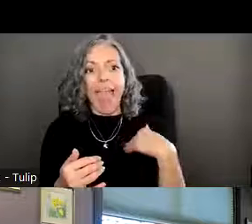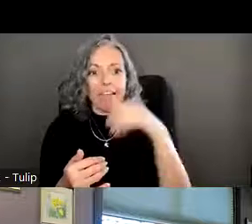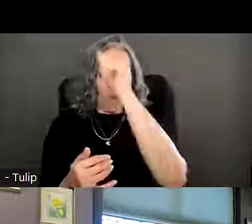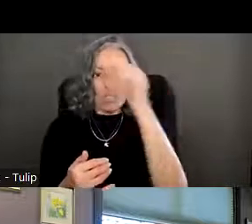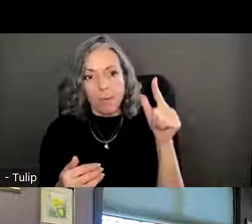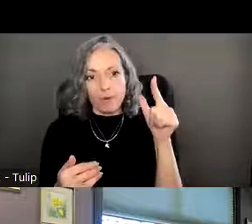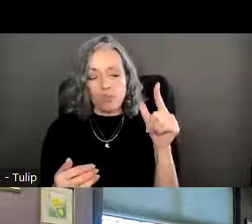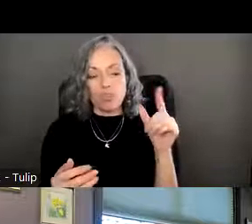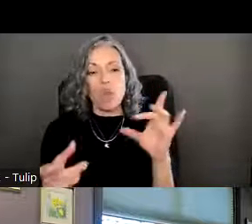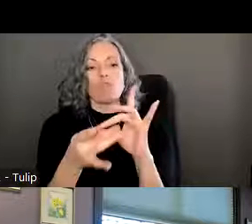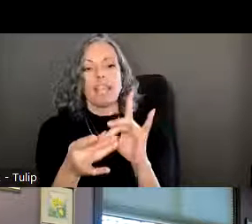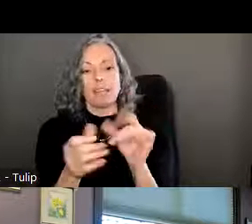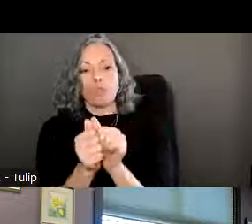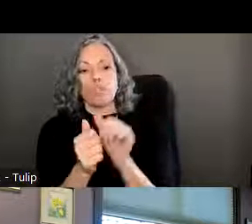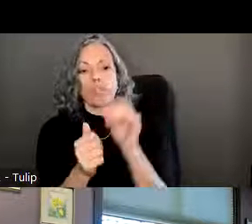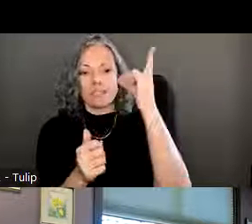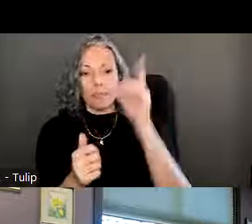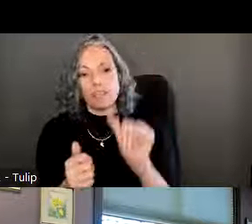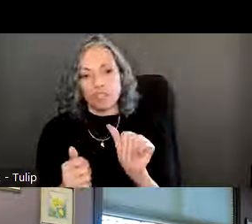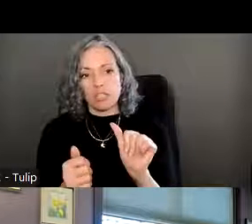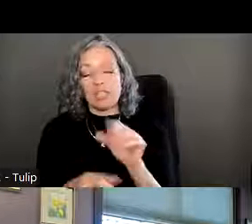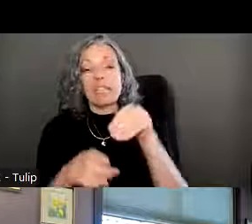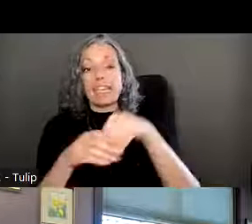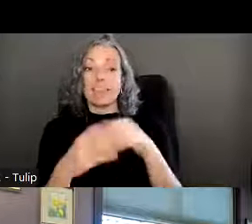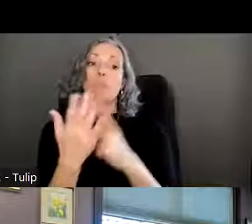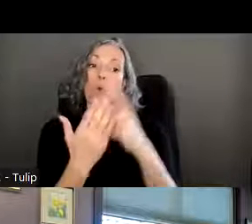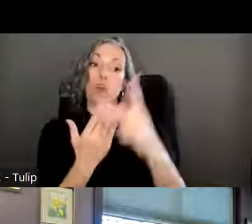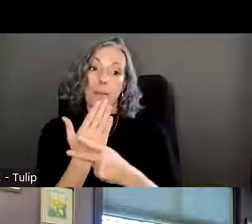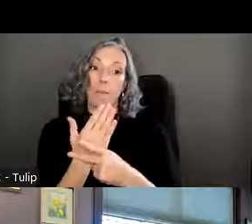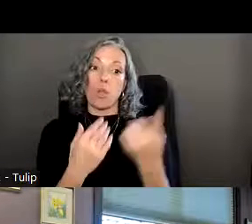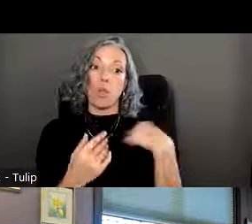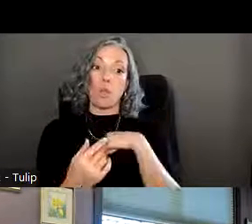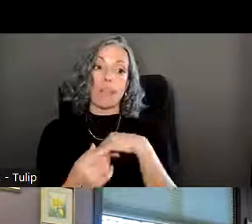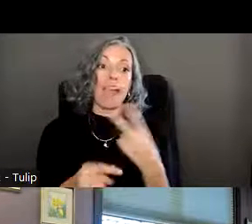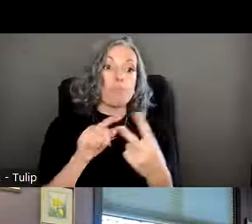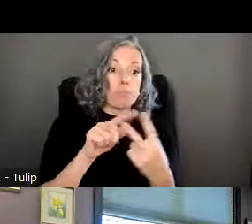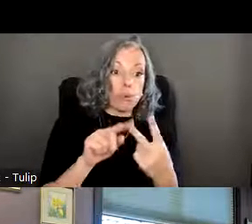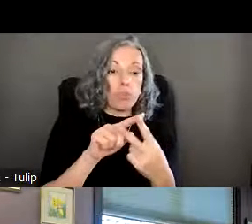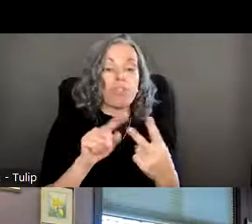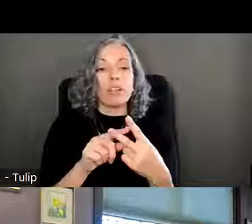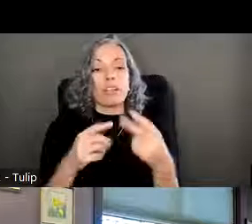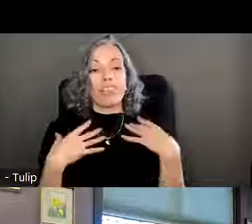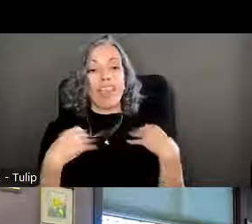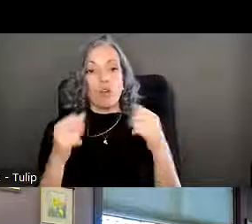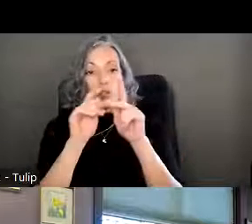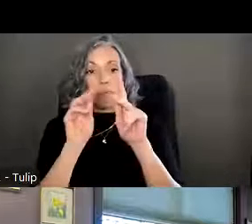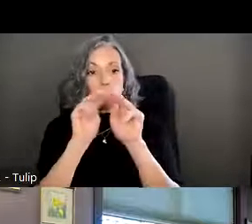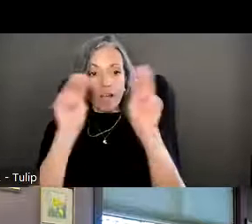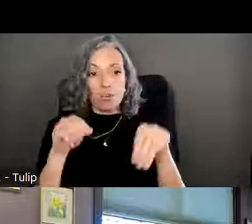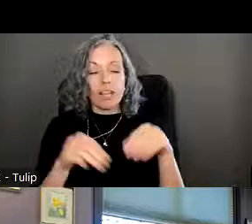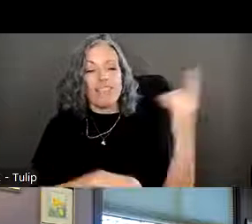related dementia that is admitted into our adult day services program. And we have both the adult day health model and we have the adult day